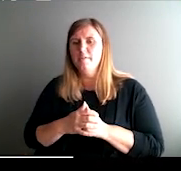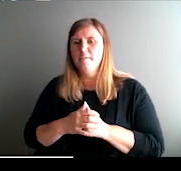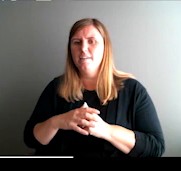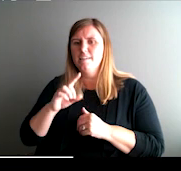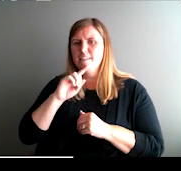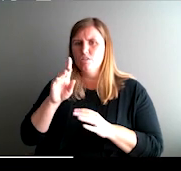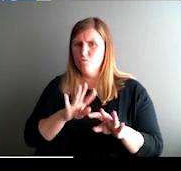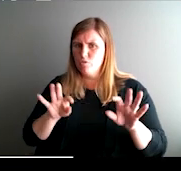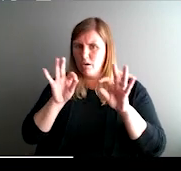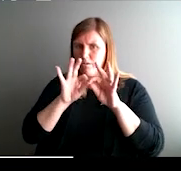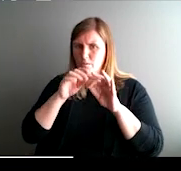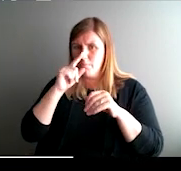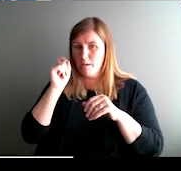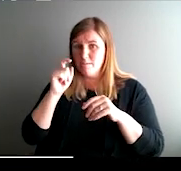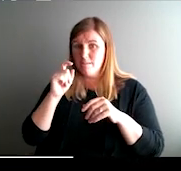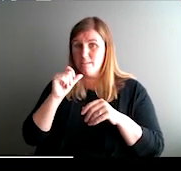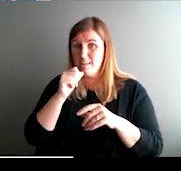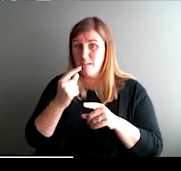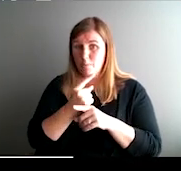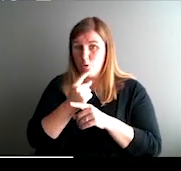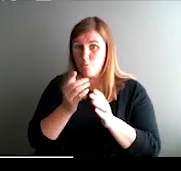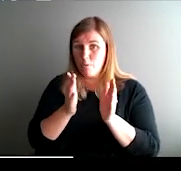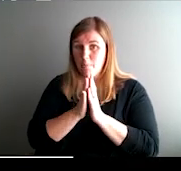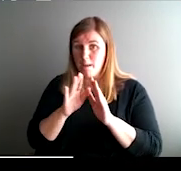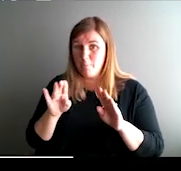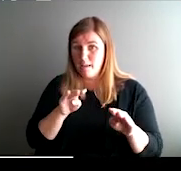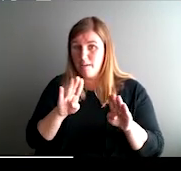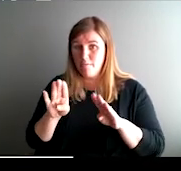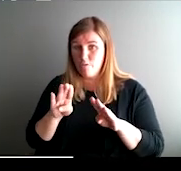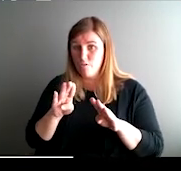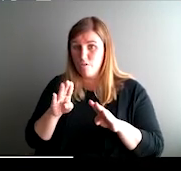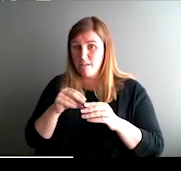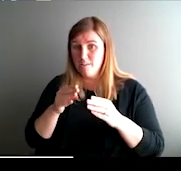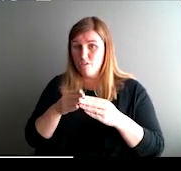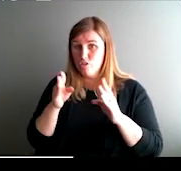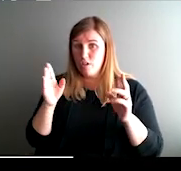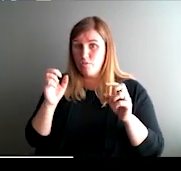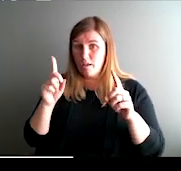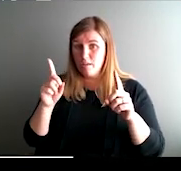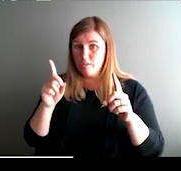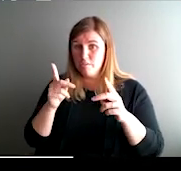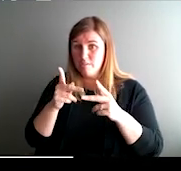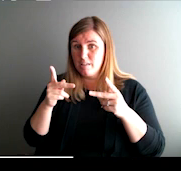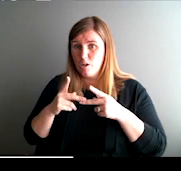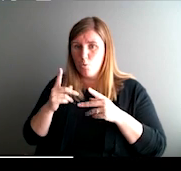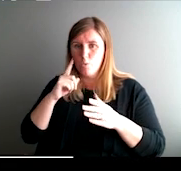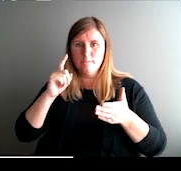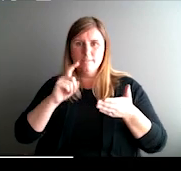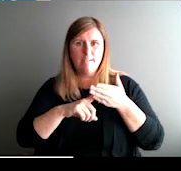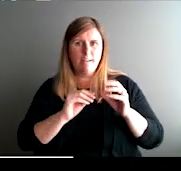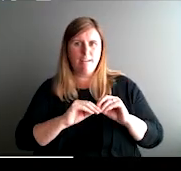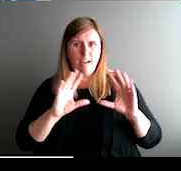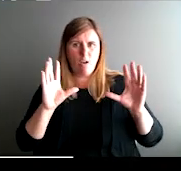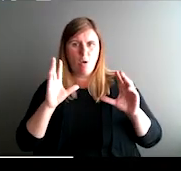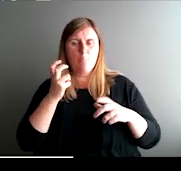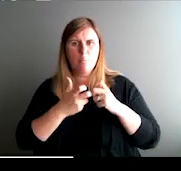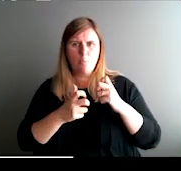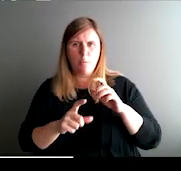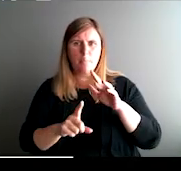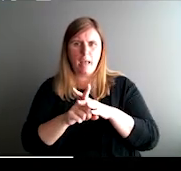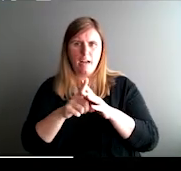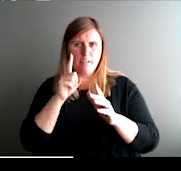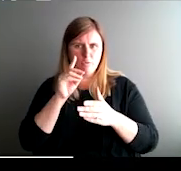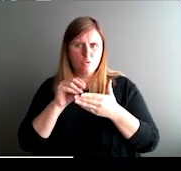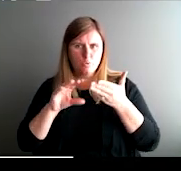is critical because inappropriate man behavior in the gen ed setting will stand out and will be problematic for the